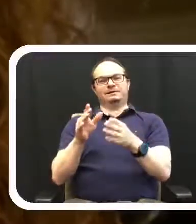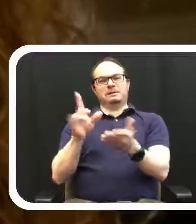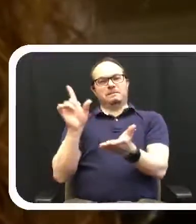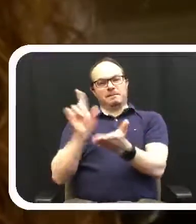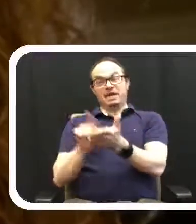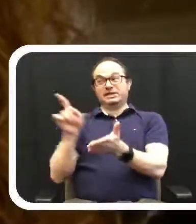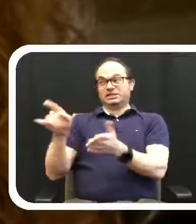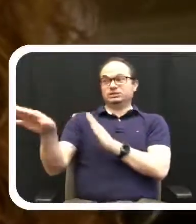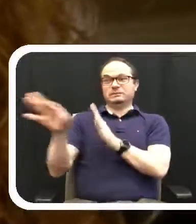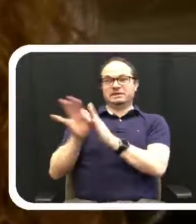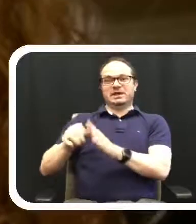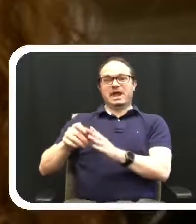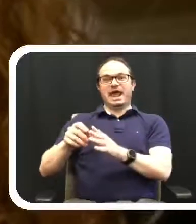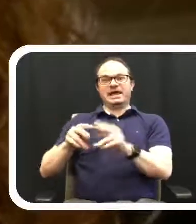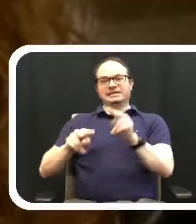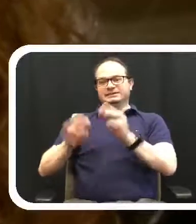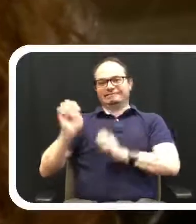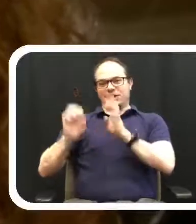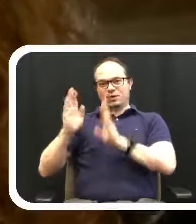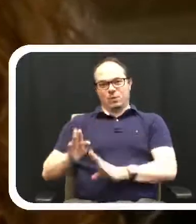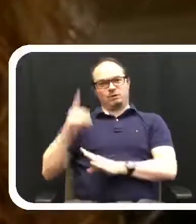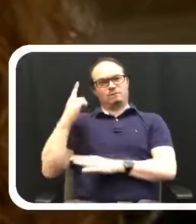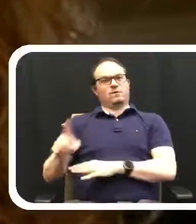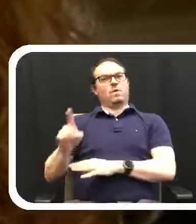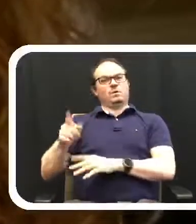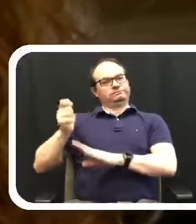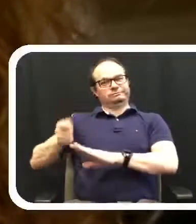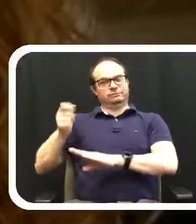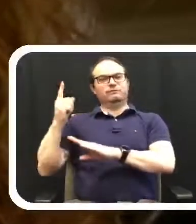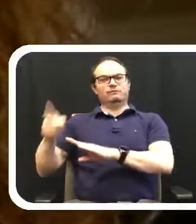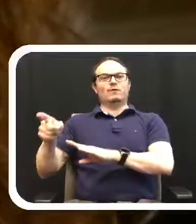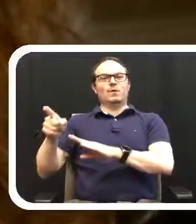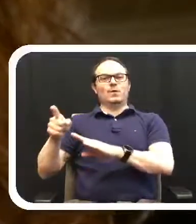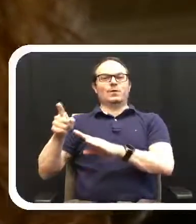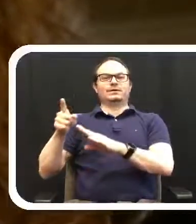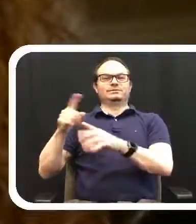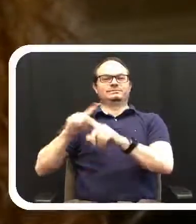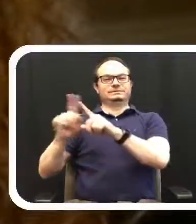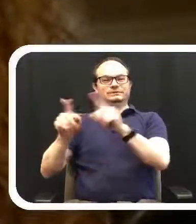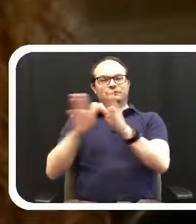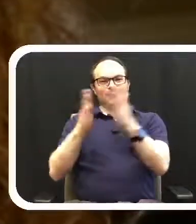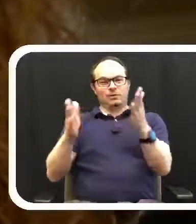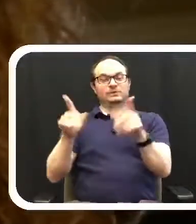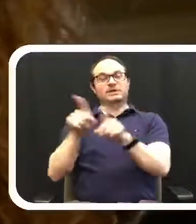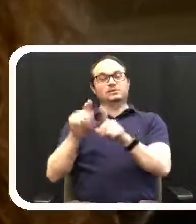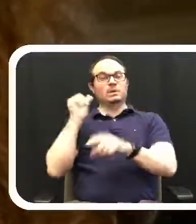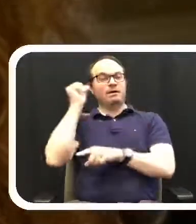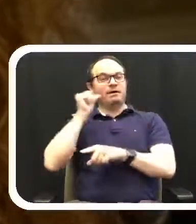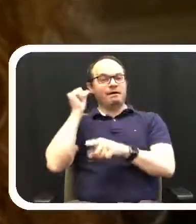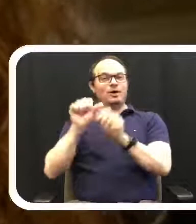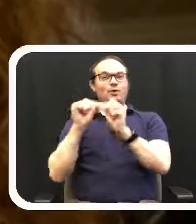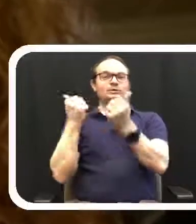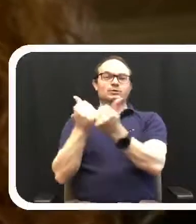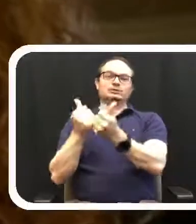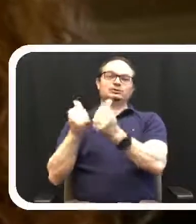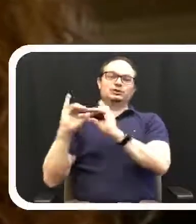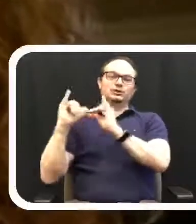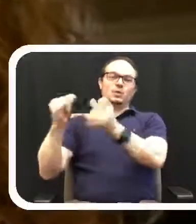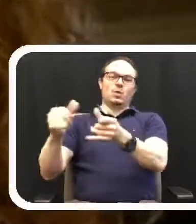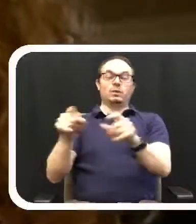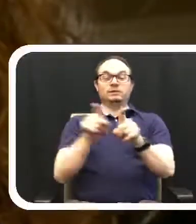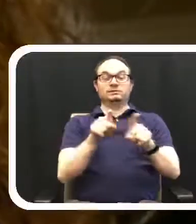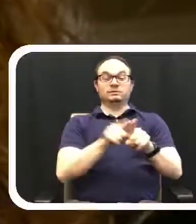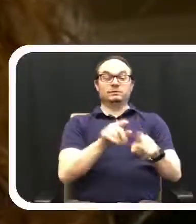as a judge for several book prizes, including the Audio Publishers Association Audio Awards and Lamar University's Center